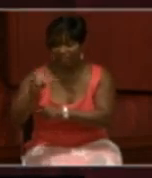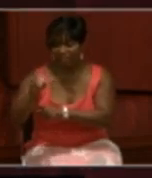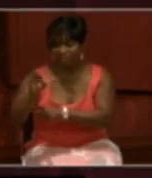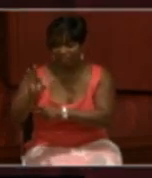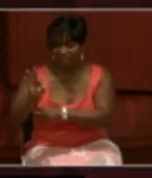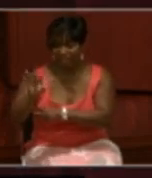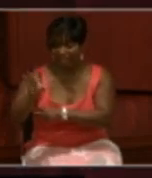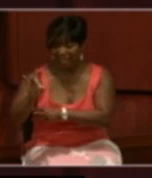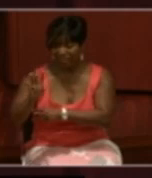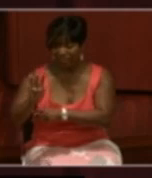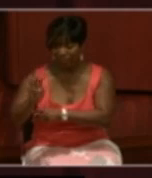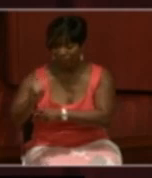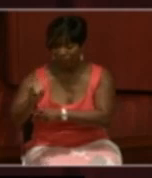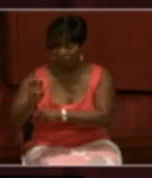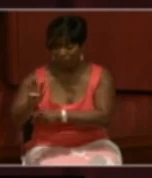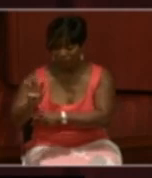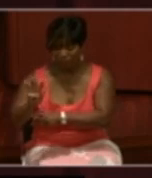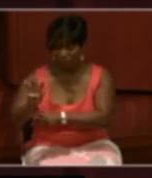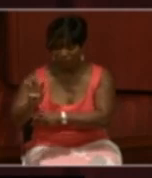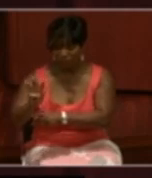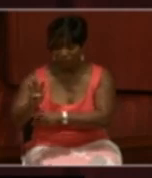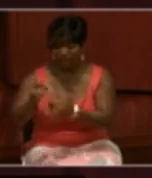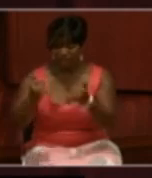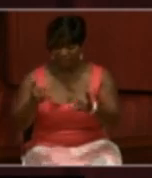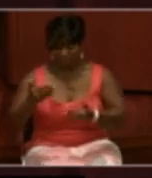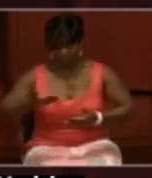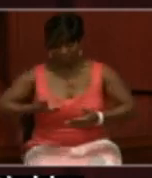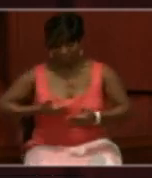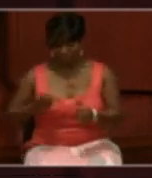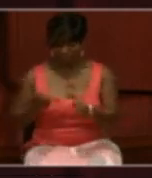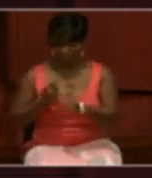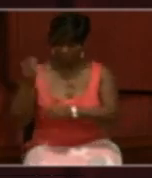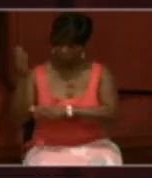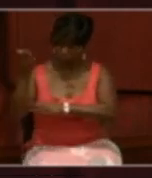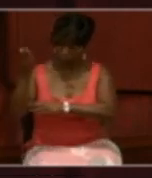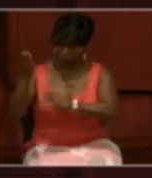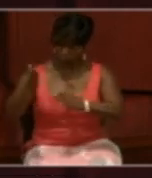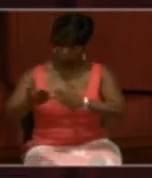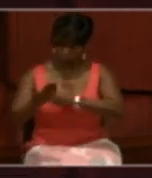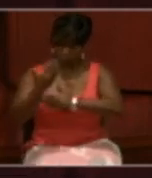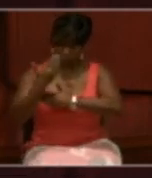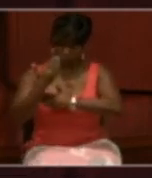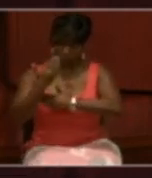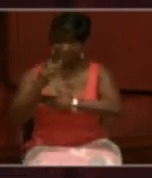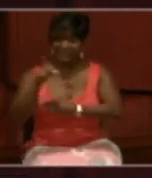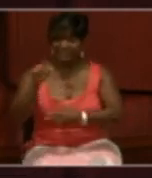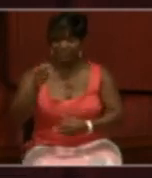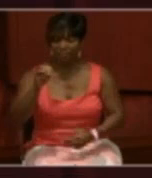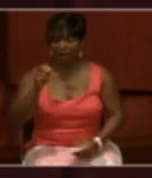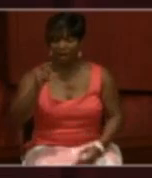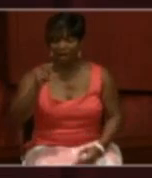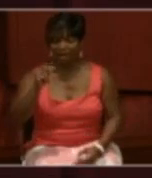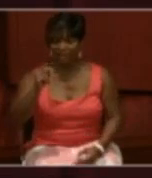1-855-309-8404. And now I'd like to introduce our first speaker this morning, Damani Davis.